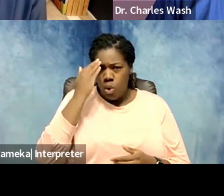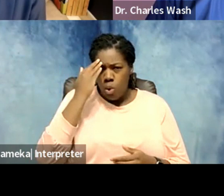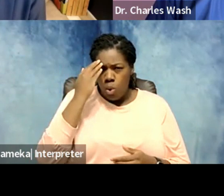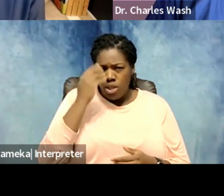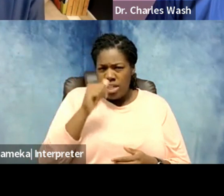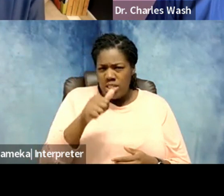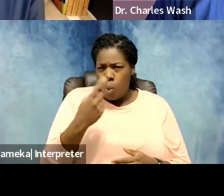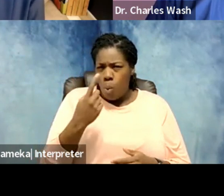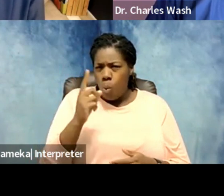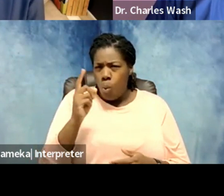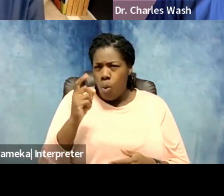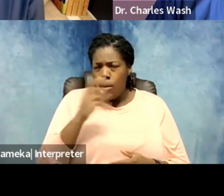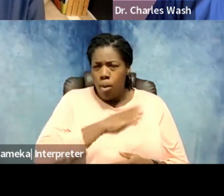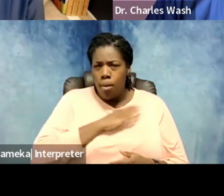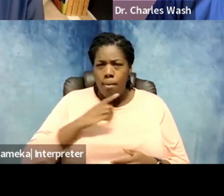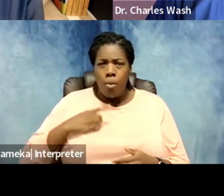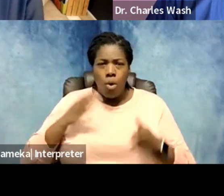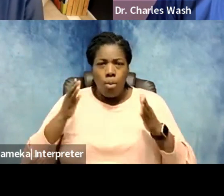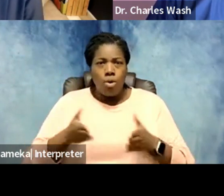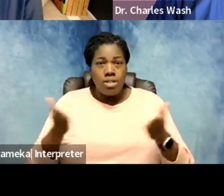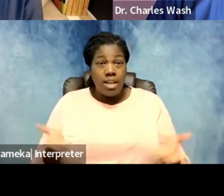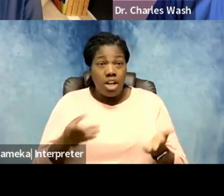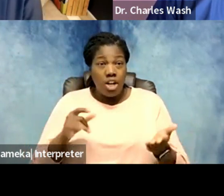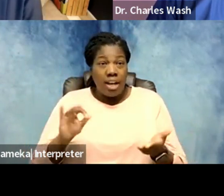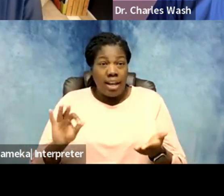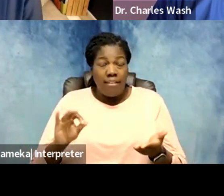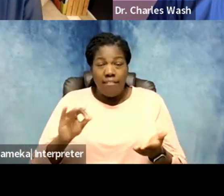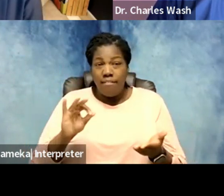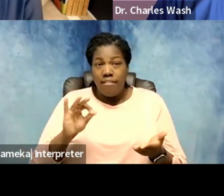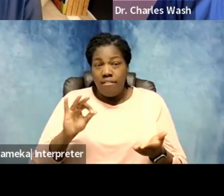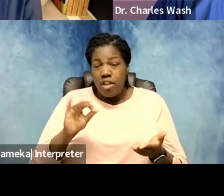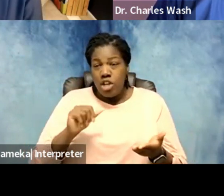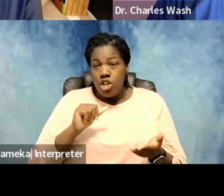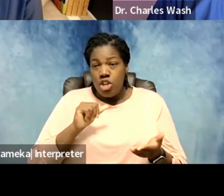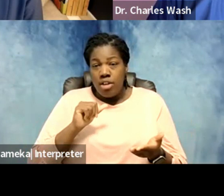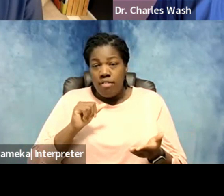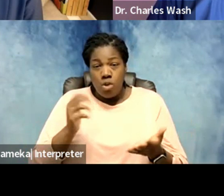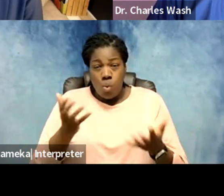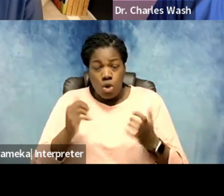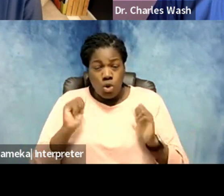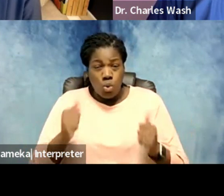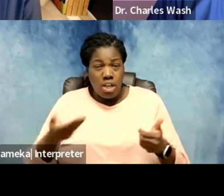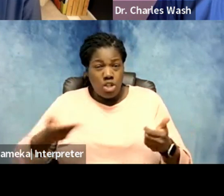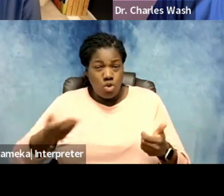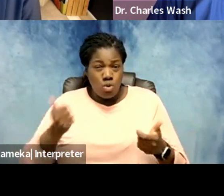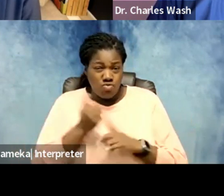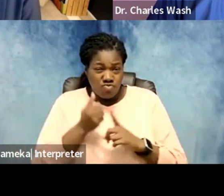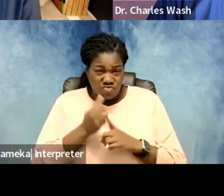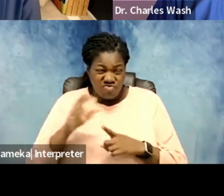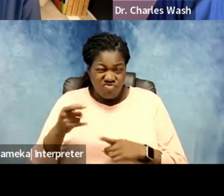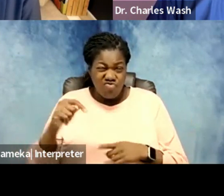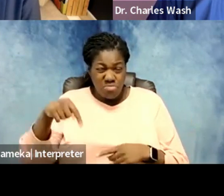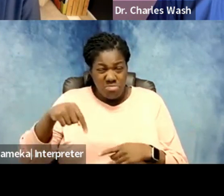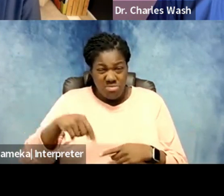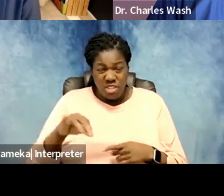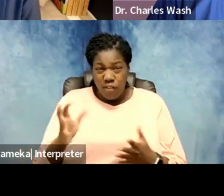board member from AMM on. So if you haven't done so already, please introduce yourself in the chat. And I encourage everybody else who's here with us